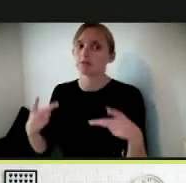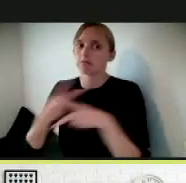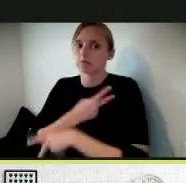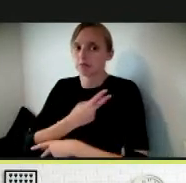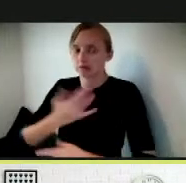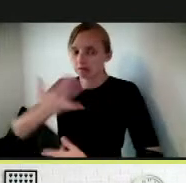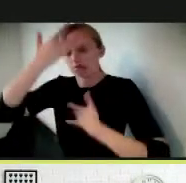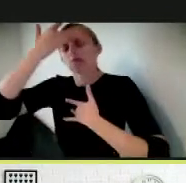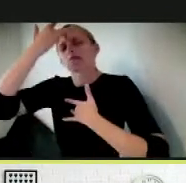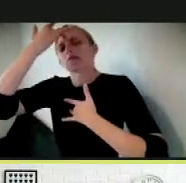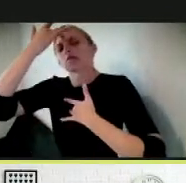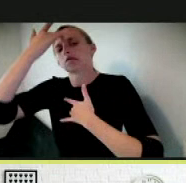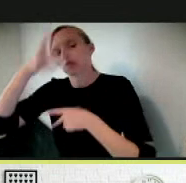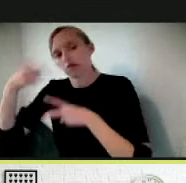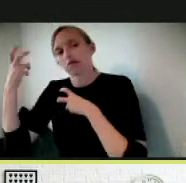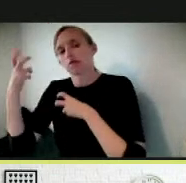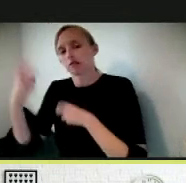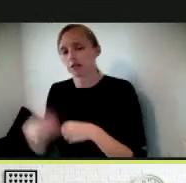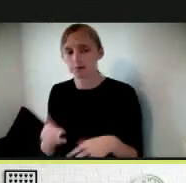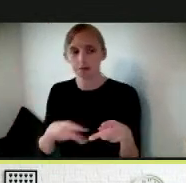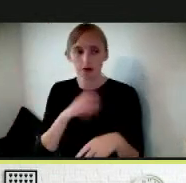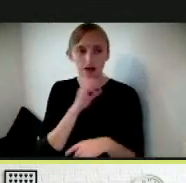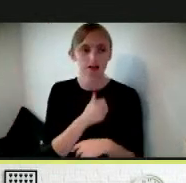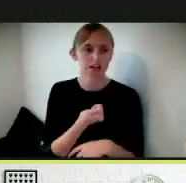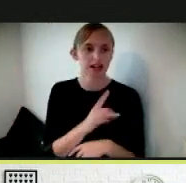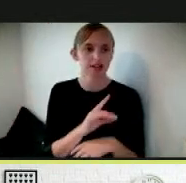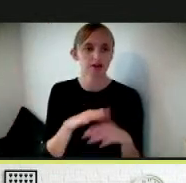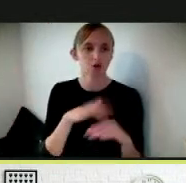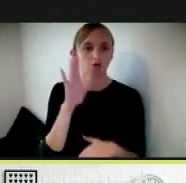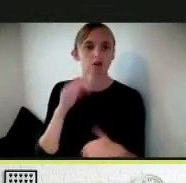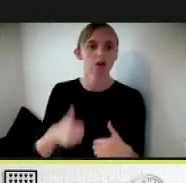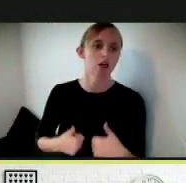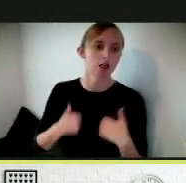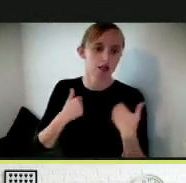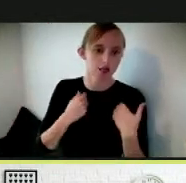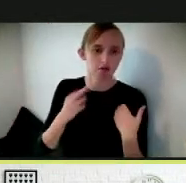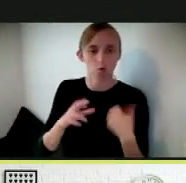who are 18 or older, and you may be living or working